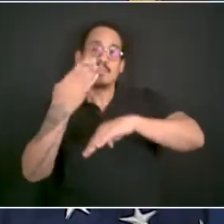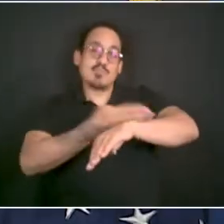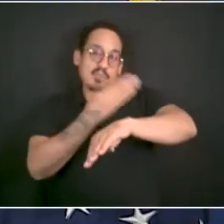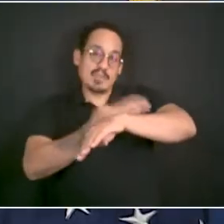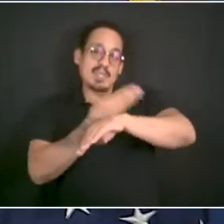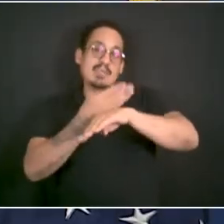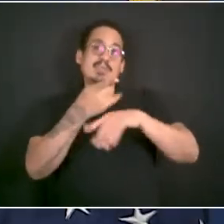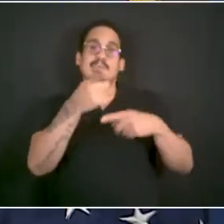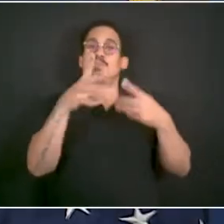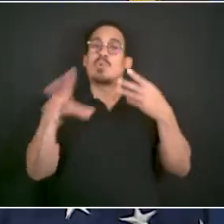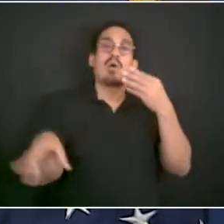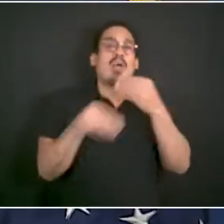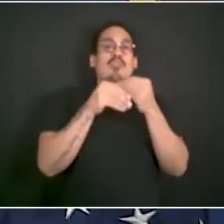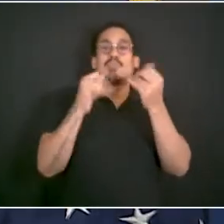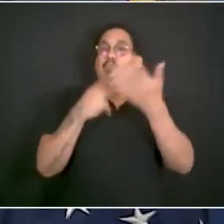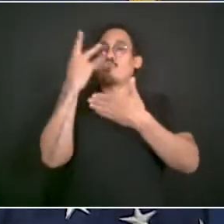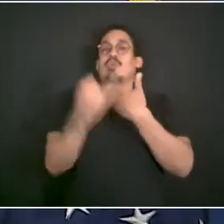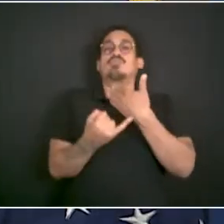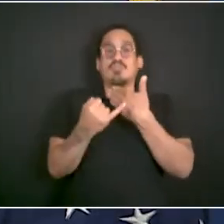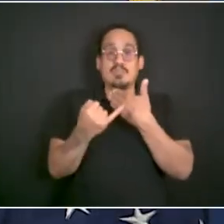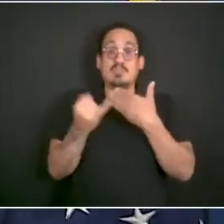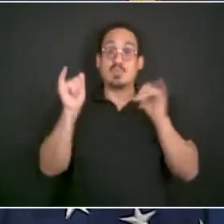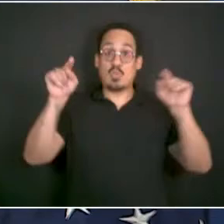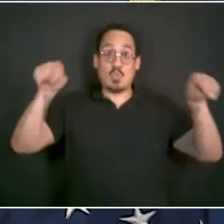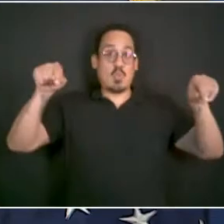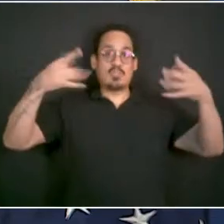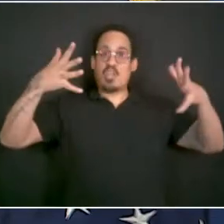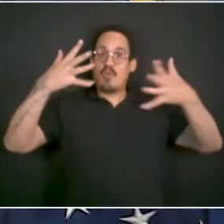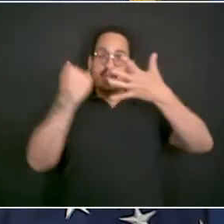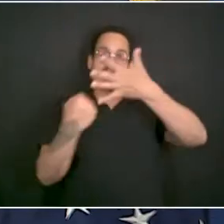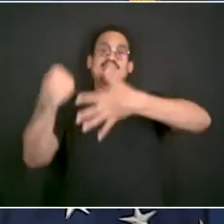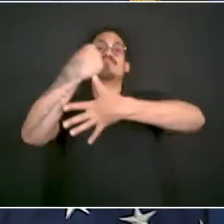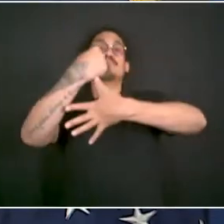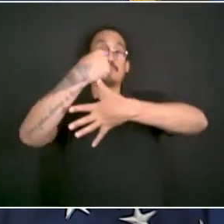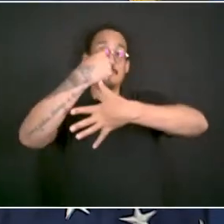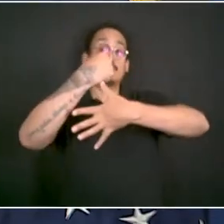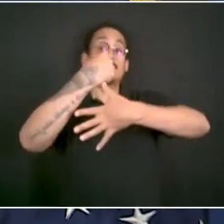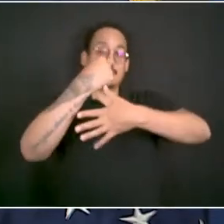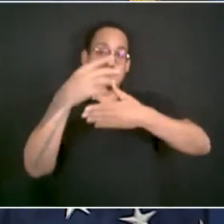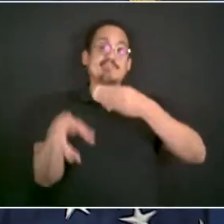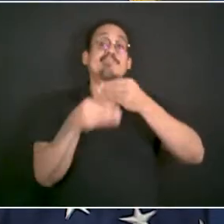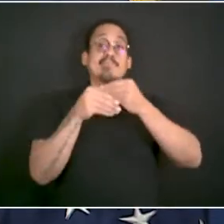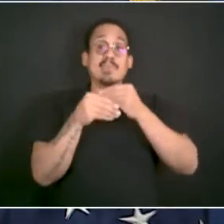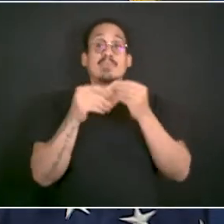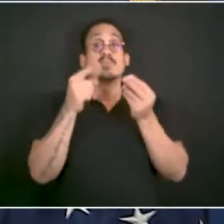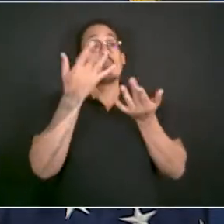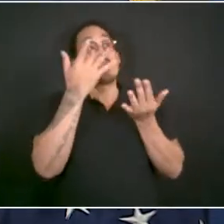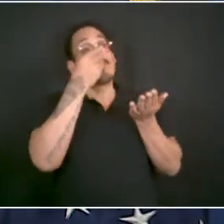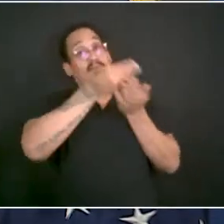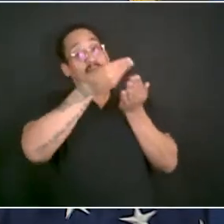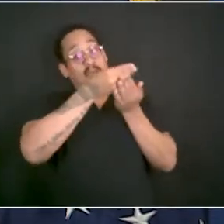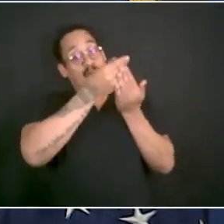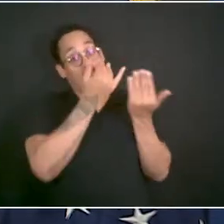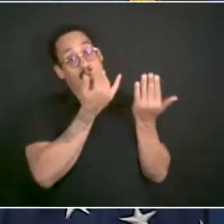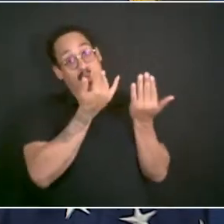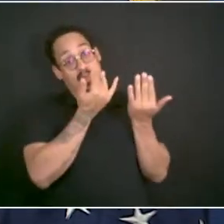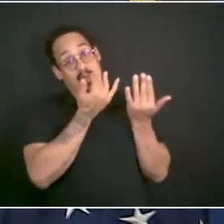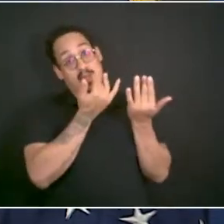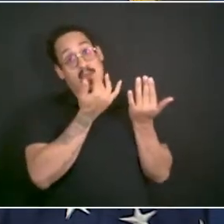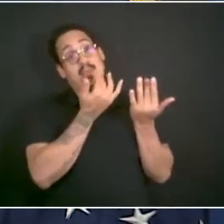that's already hot and ready to go. So we're so excited that once we do receive these funds within this next fiscal year, that we can start work on the